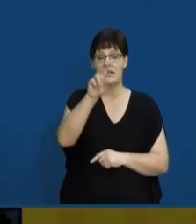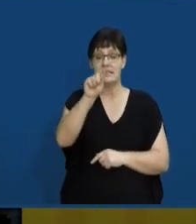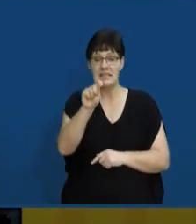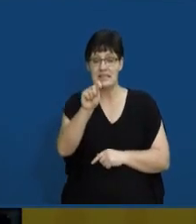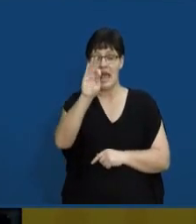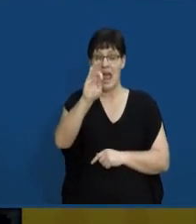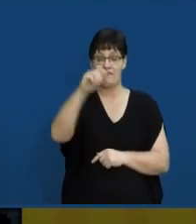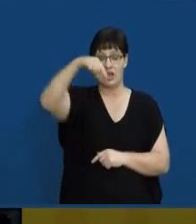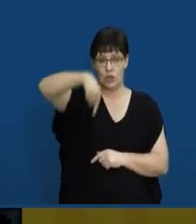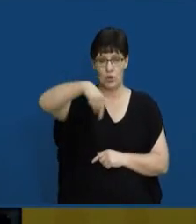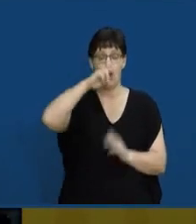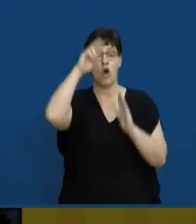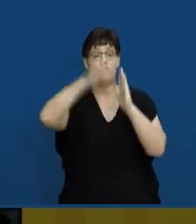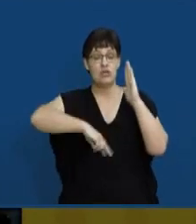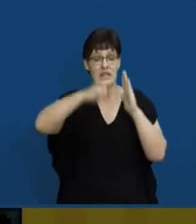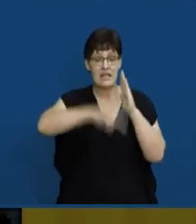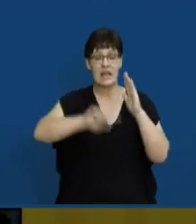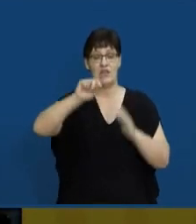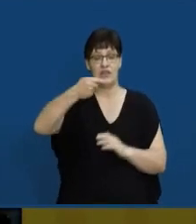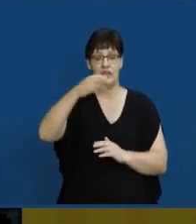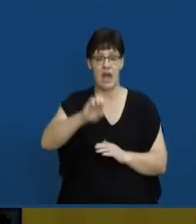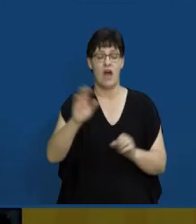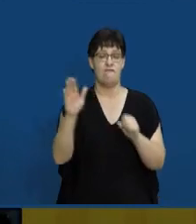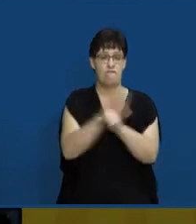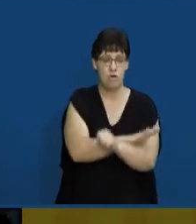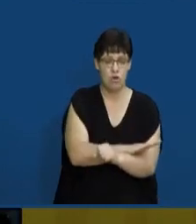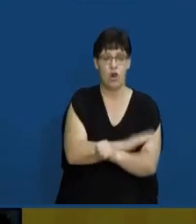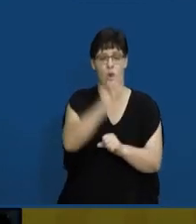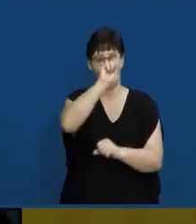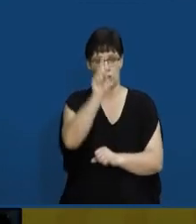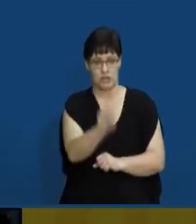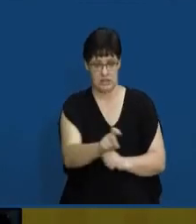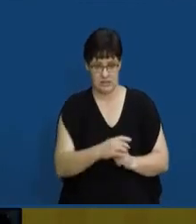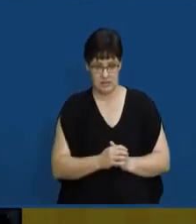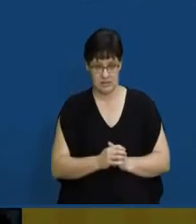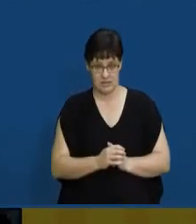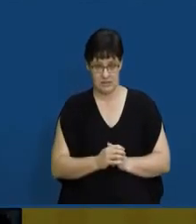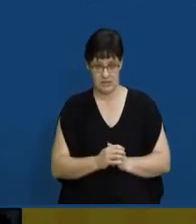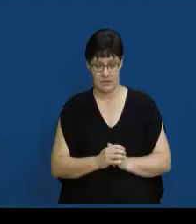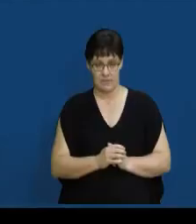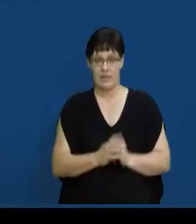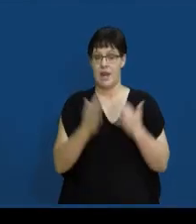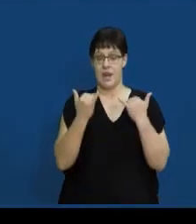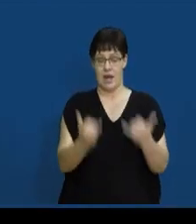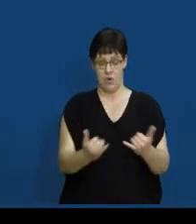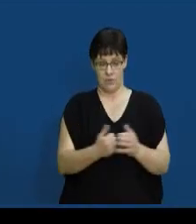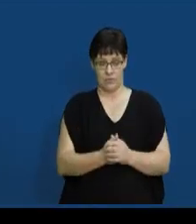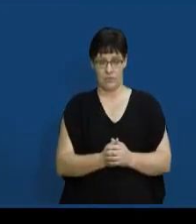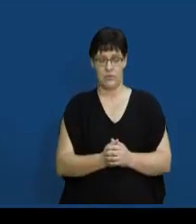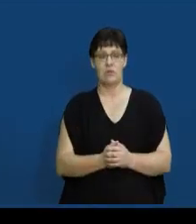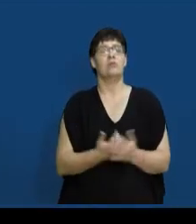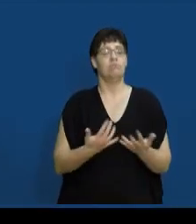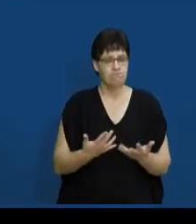RTFQ. Read the full question. Okay, right. Now, let's put this